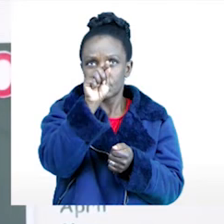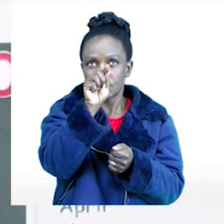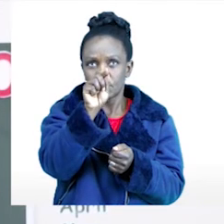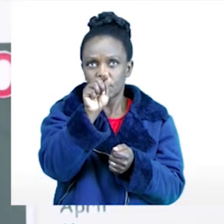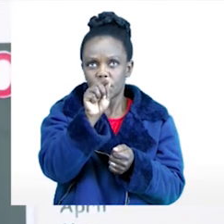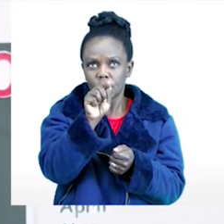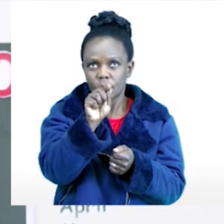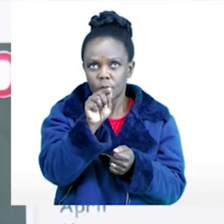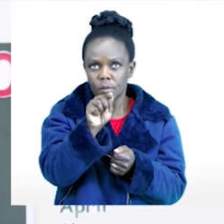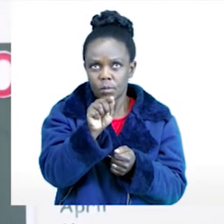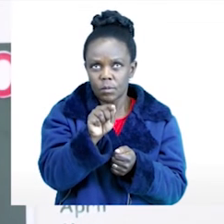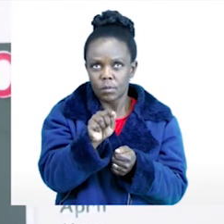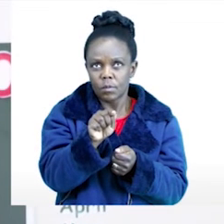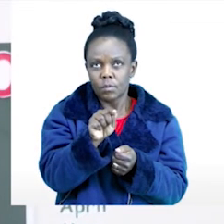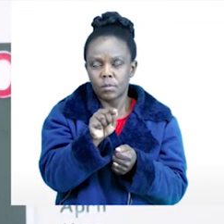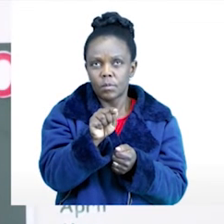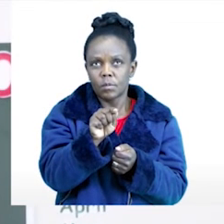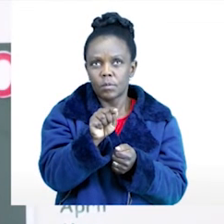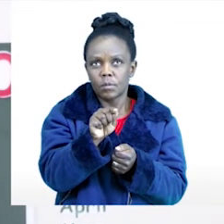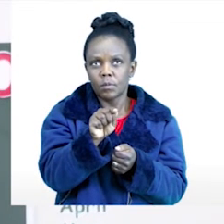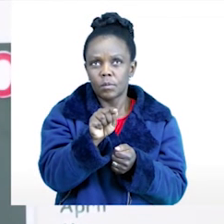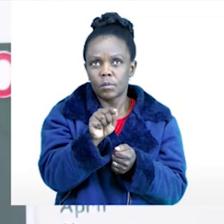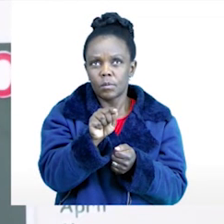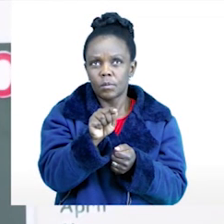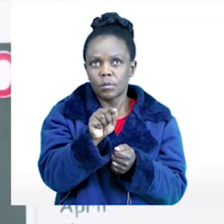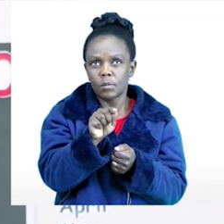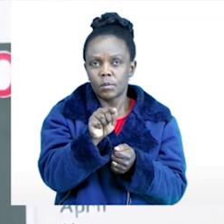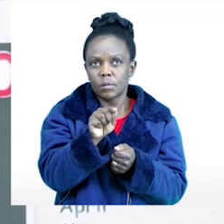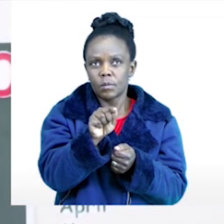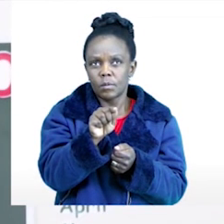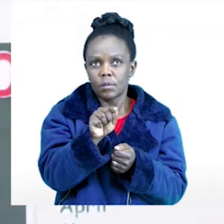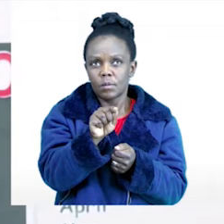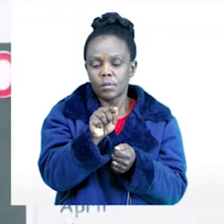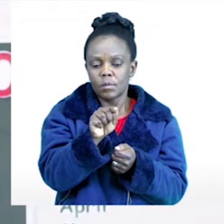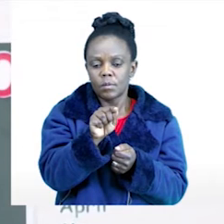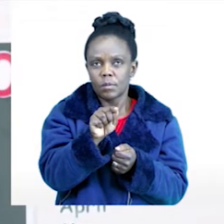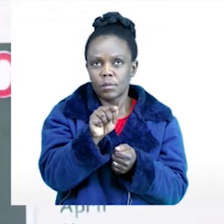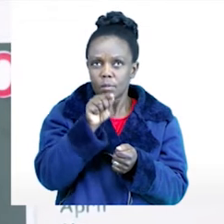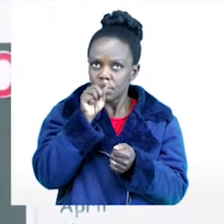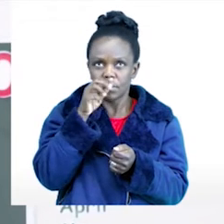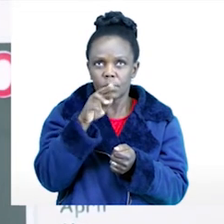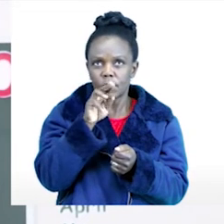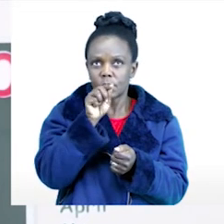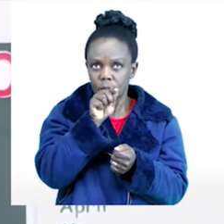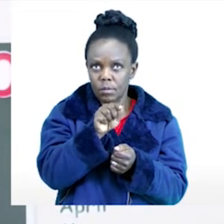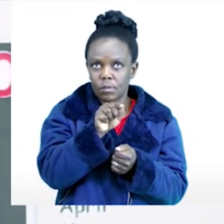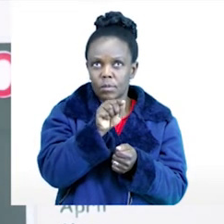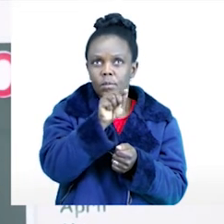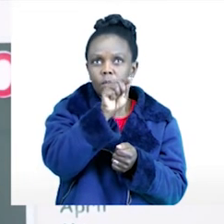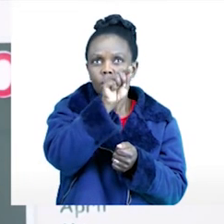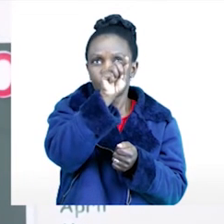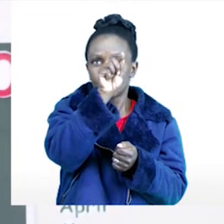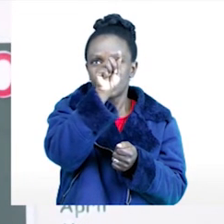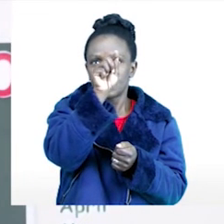and round again, down. Remember, we're not lifting our pencil. Go back